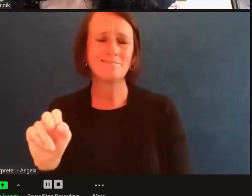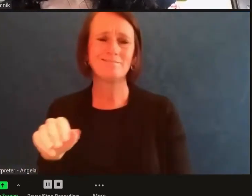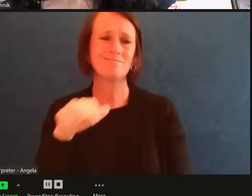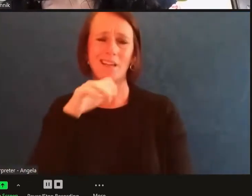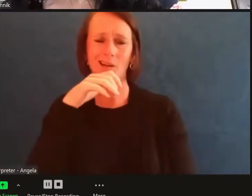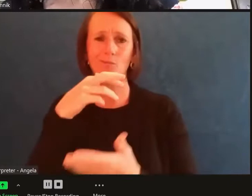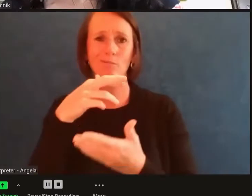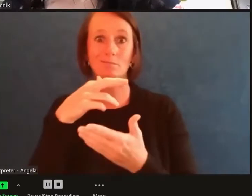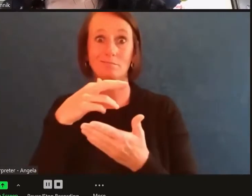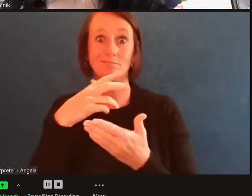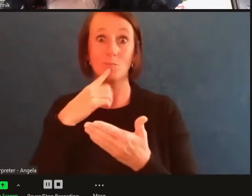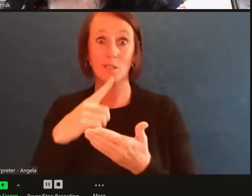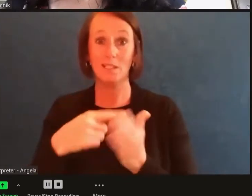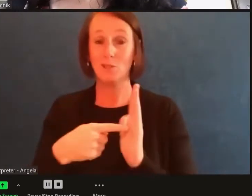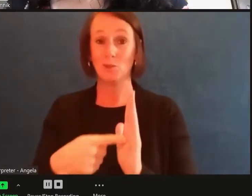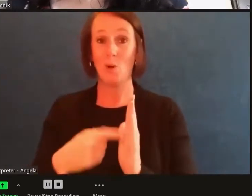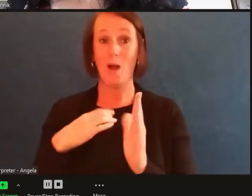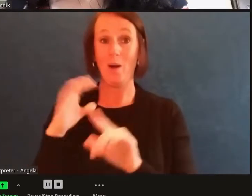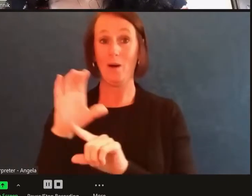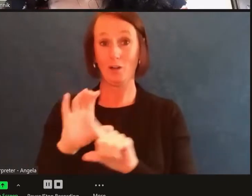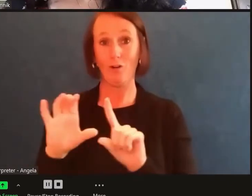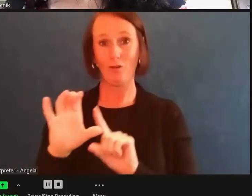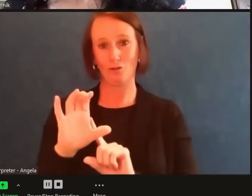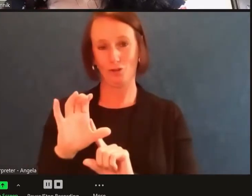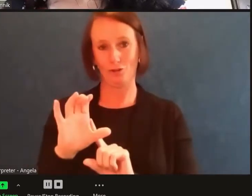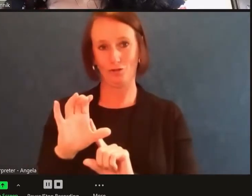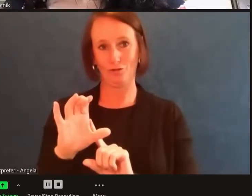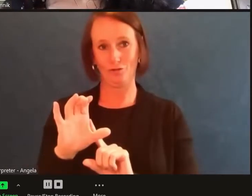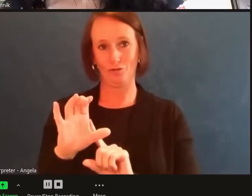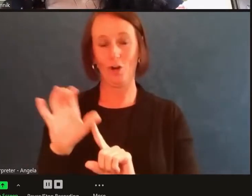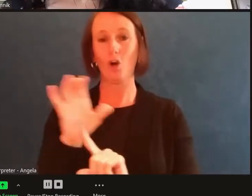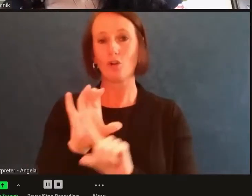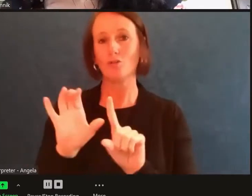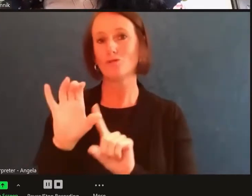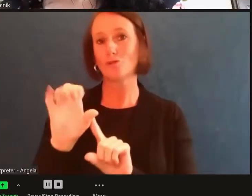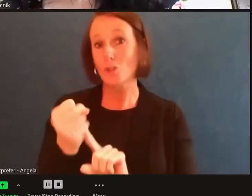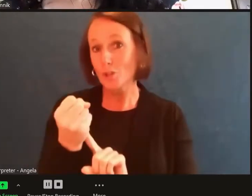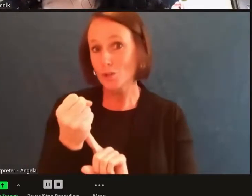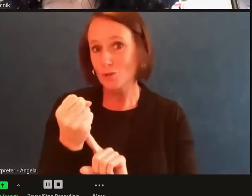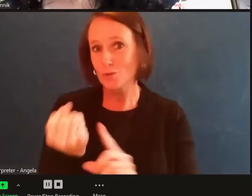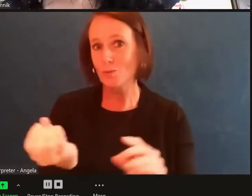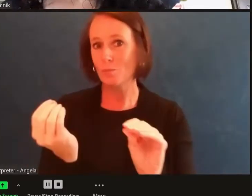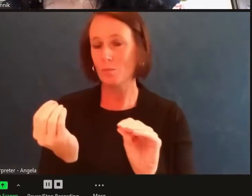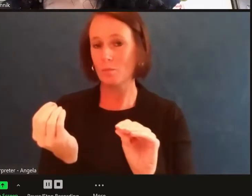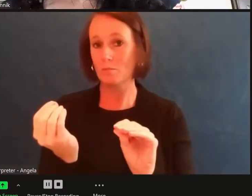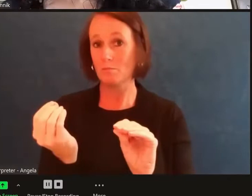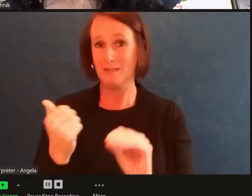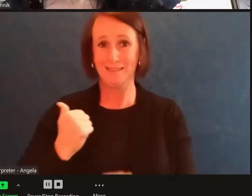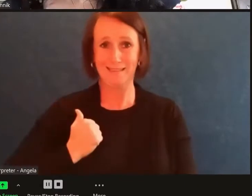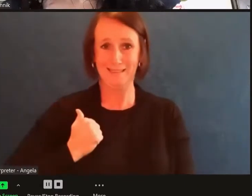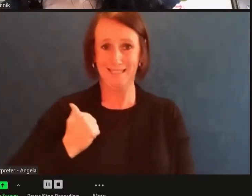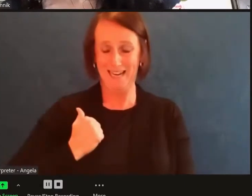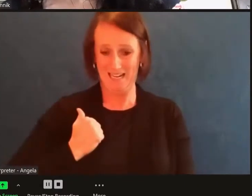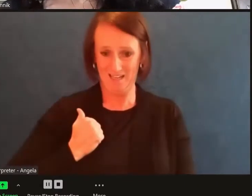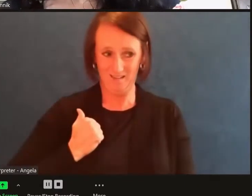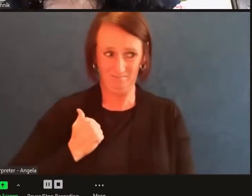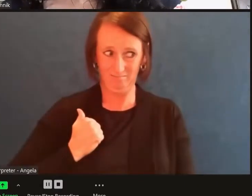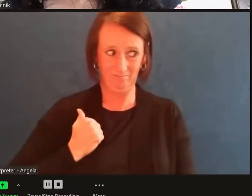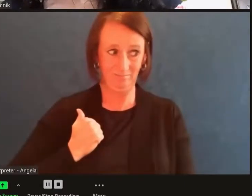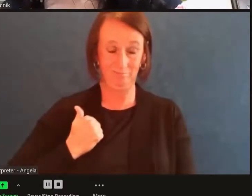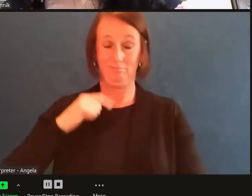culture, or more correctly, our cultures. What we are is a country of different